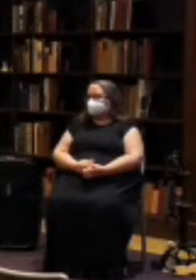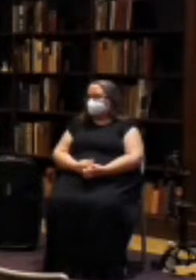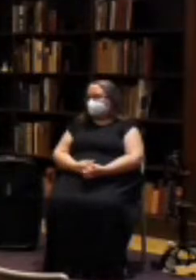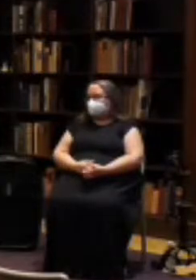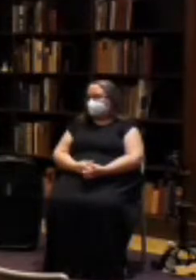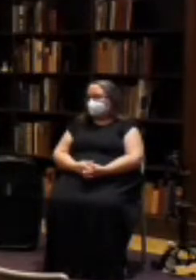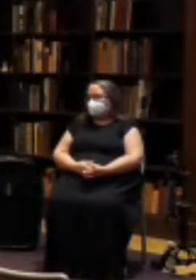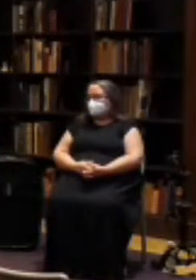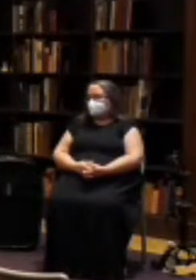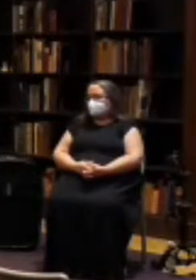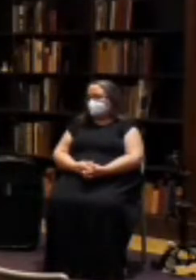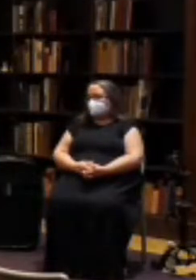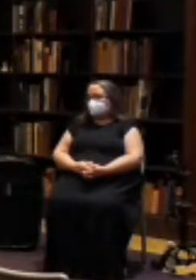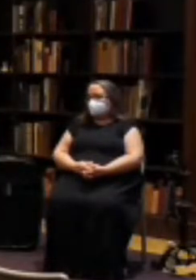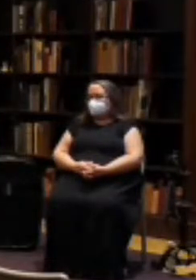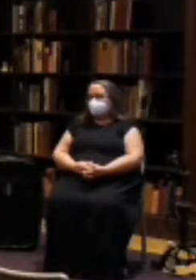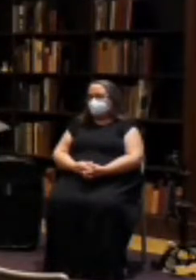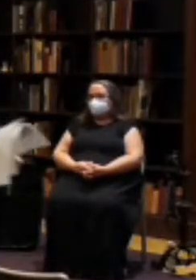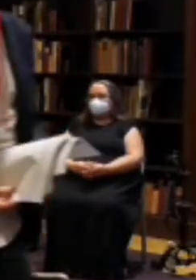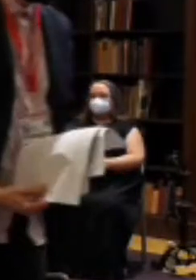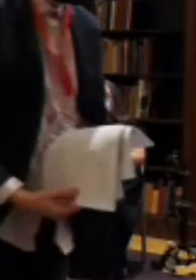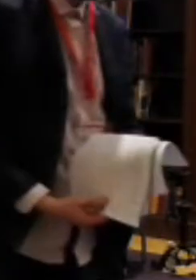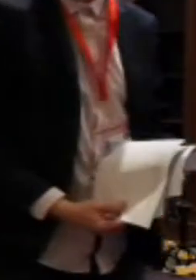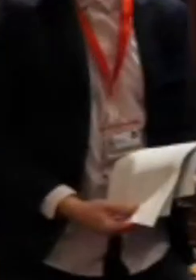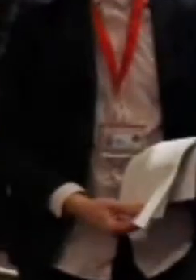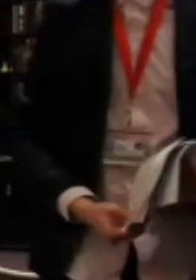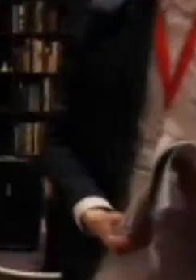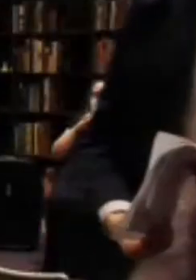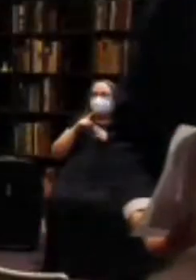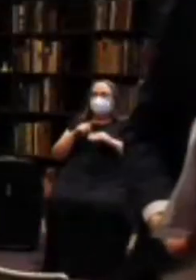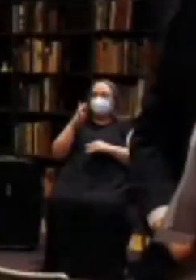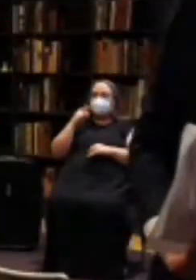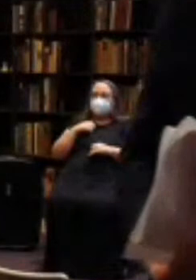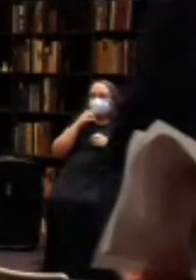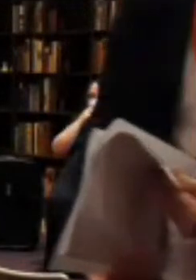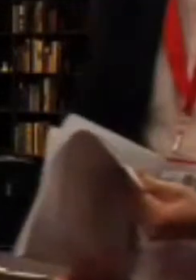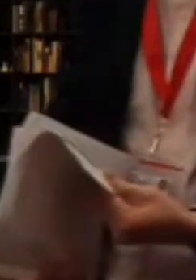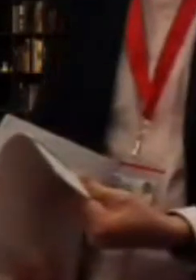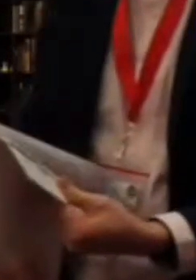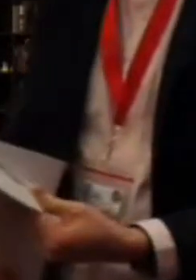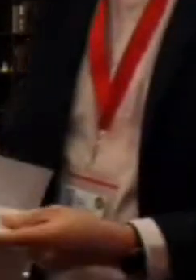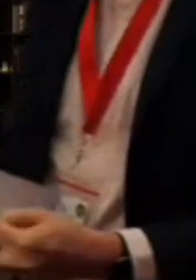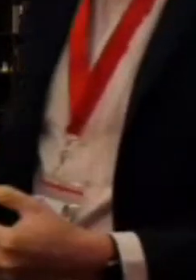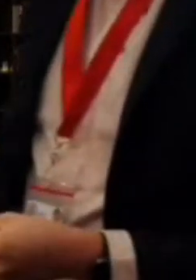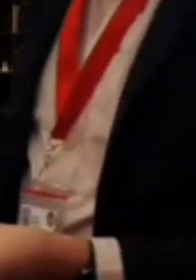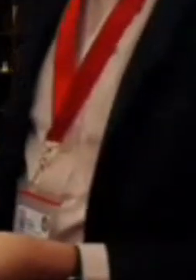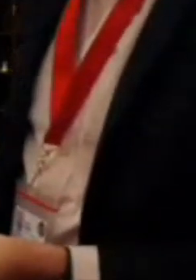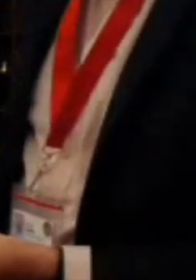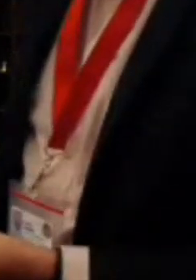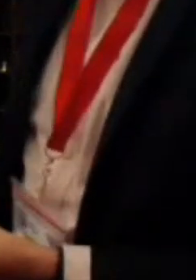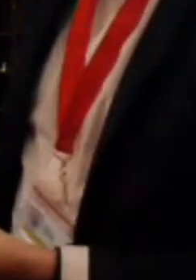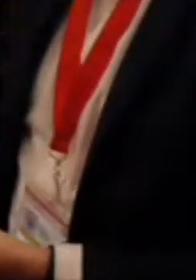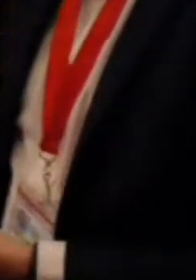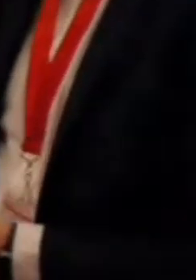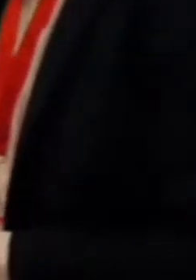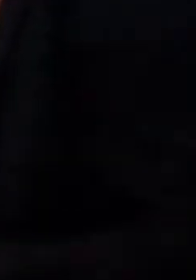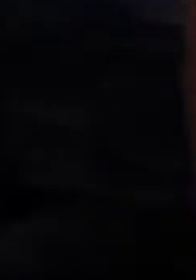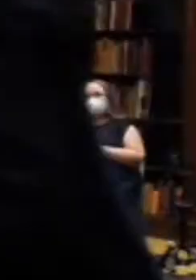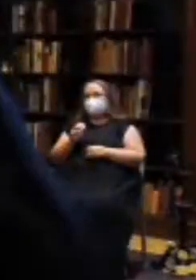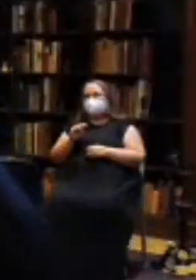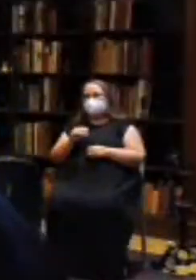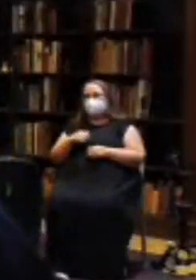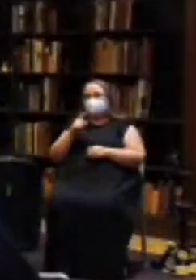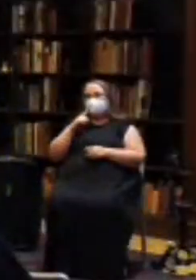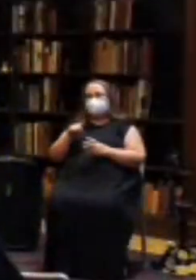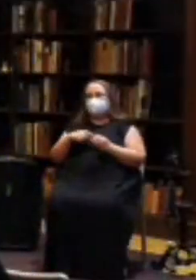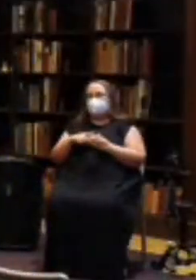end with a sort of, to sum up, sort of why do we care? Why should we care about the arts as part of activism? And I